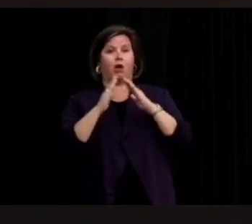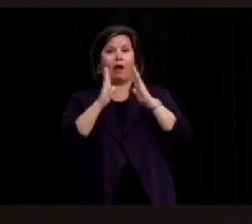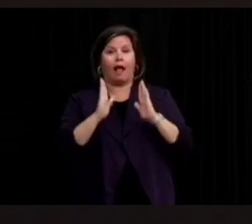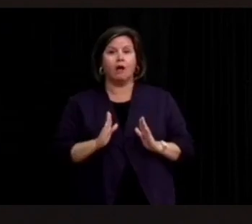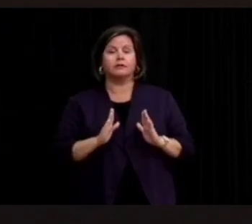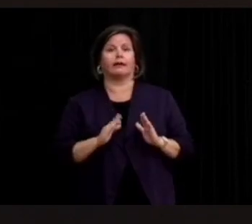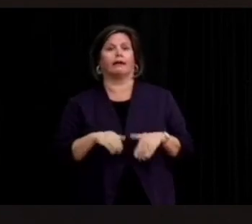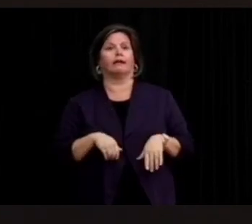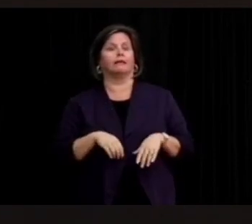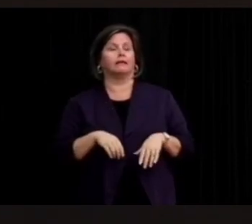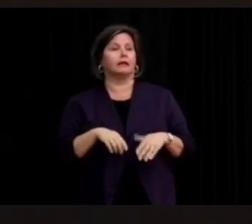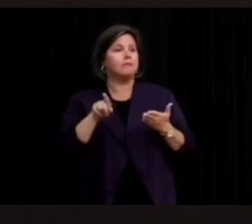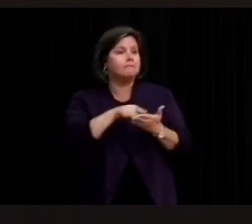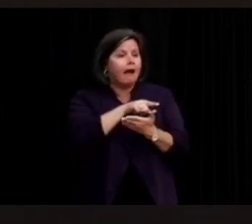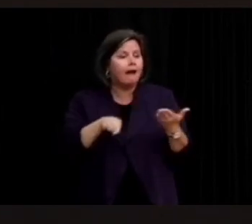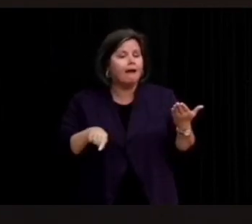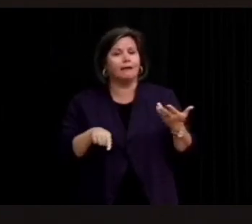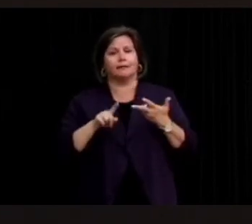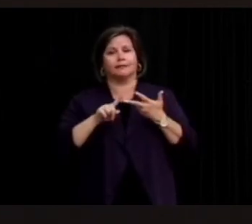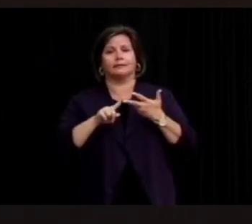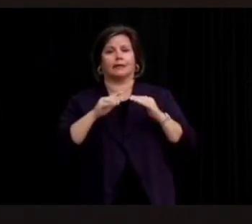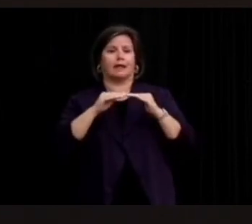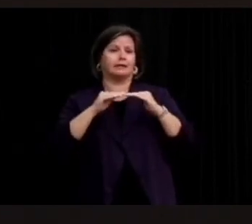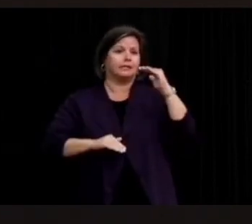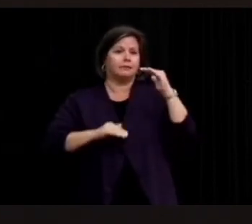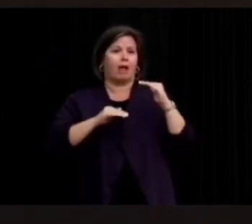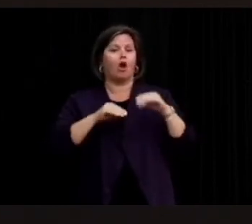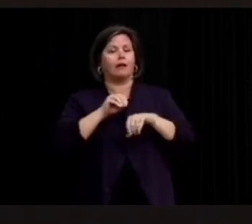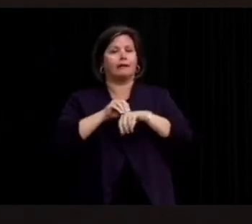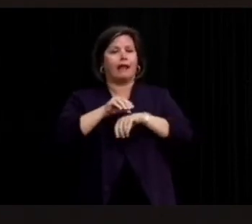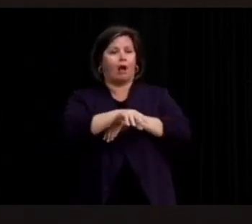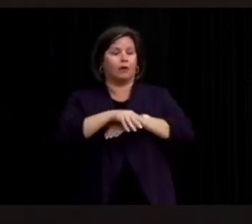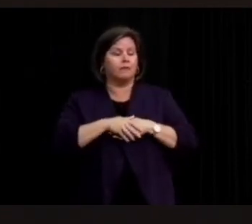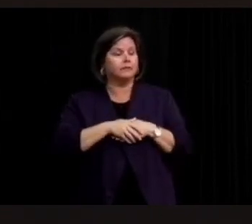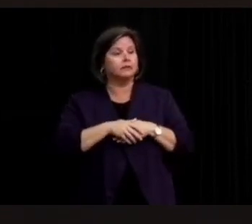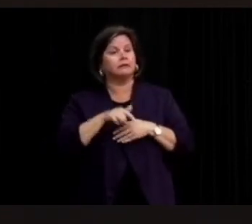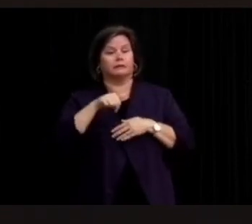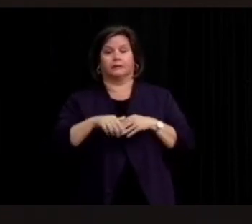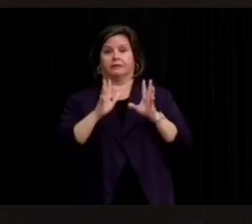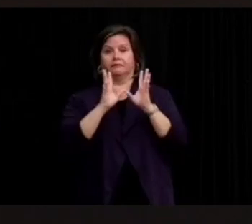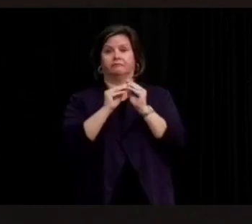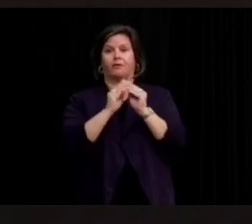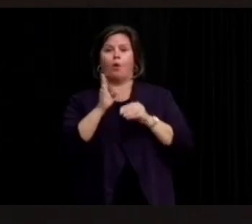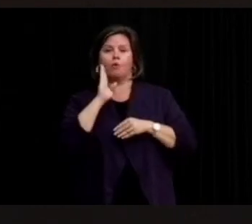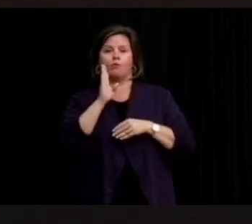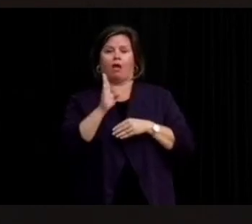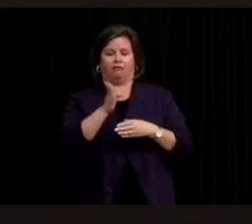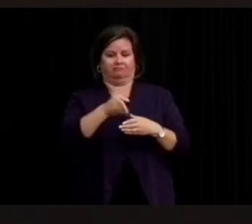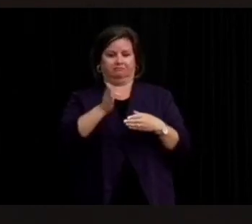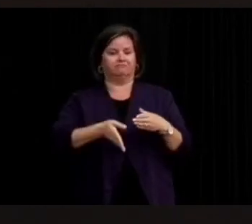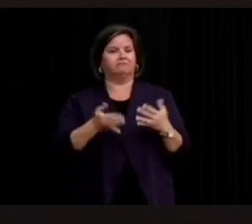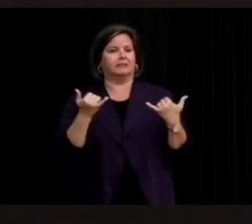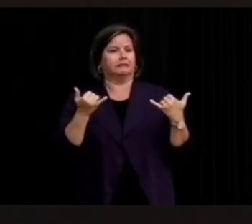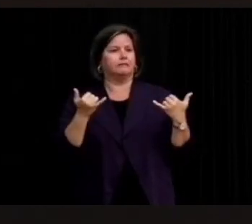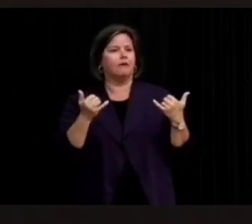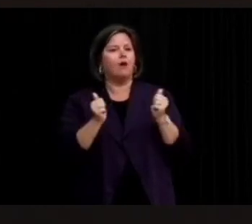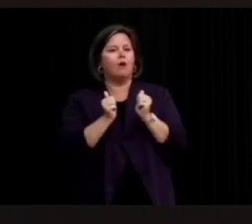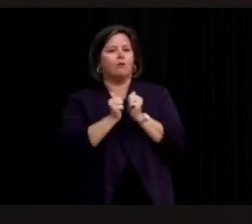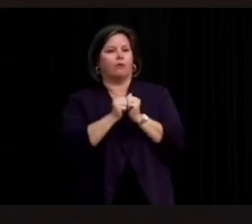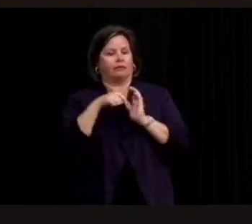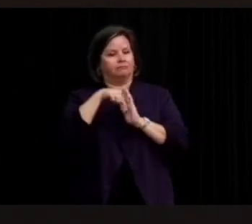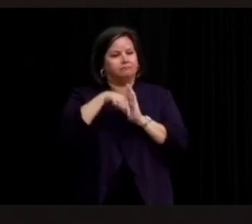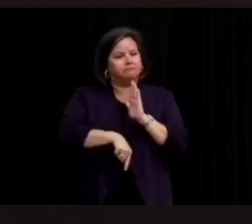bias, and disparate outcomes. This session is going to wrap up the day with a deeper look at how we can